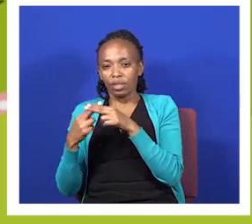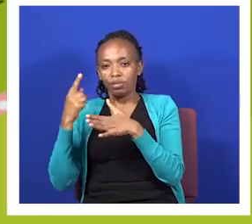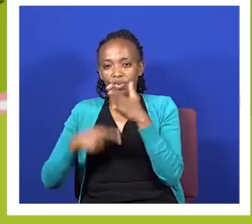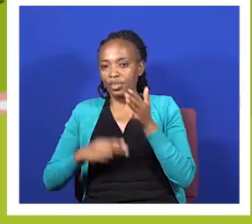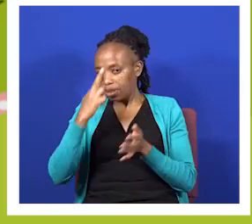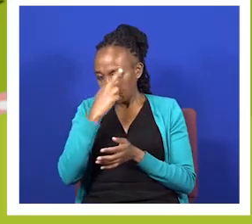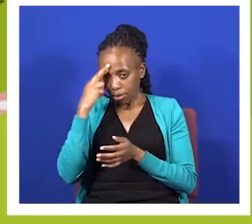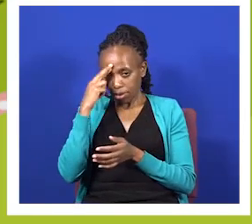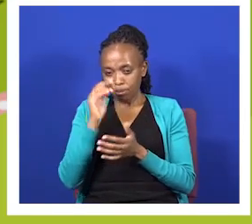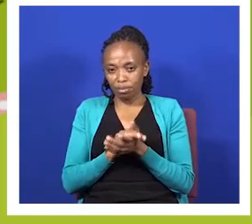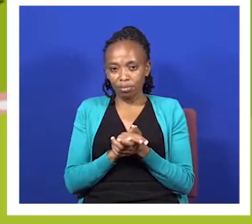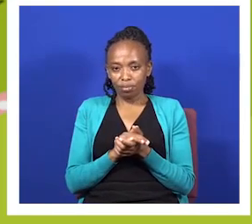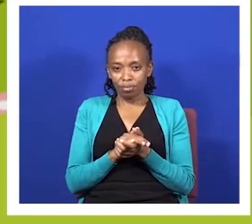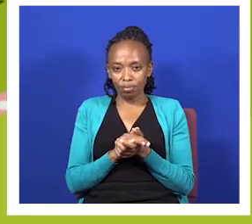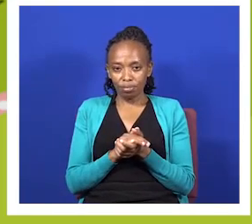Rome.